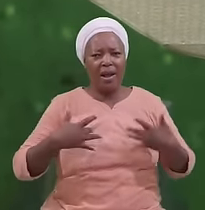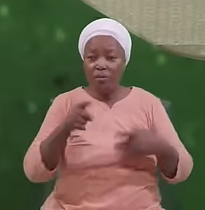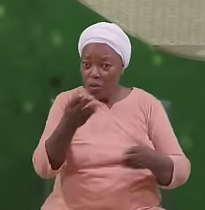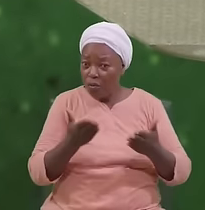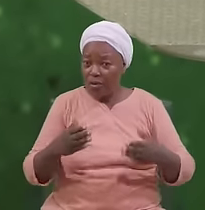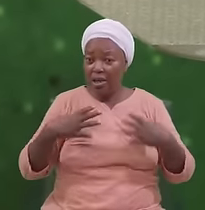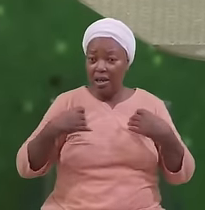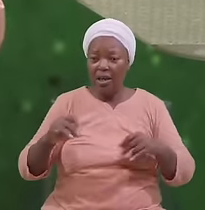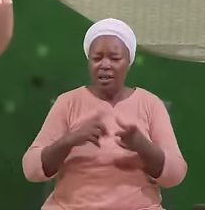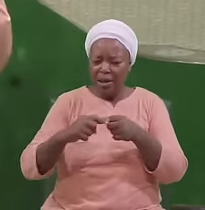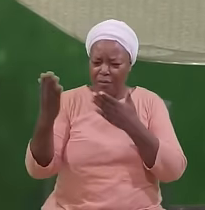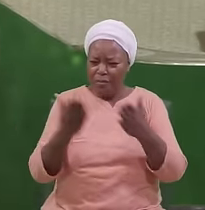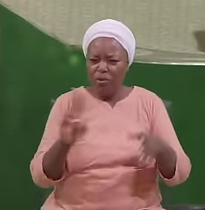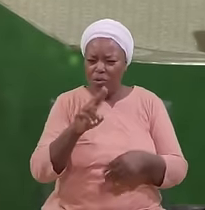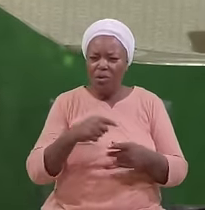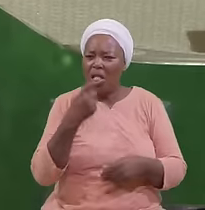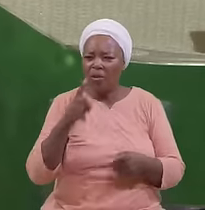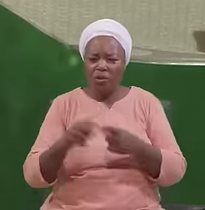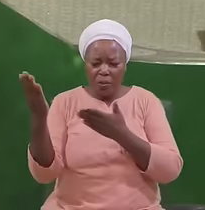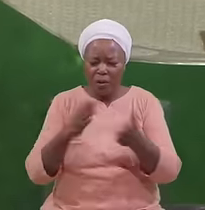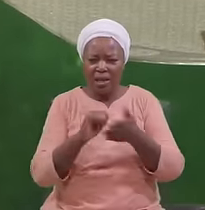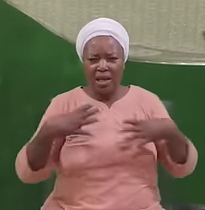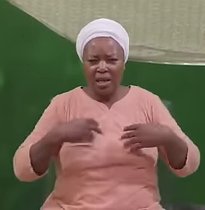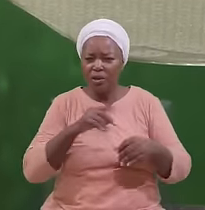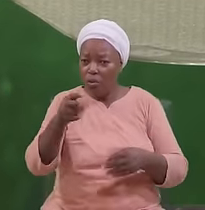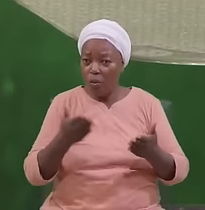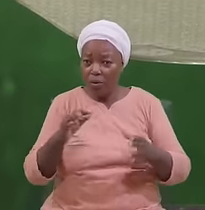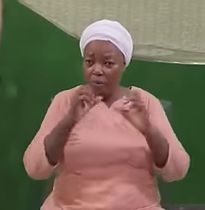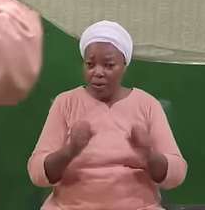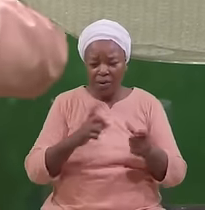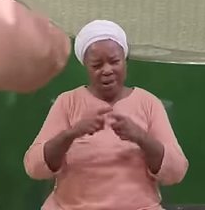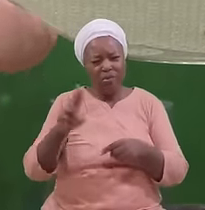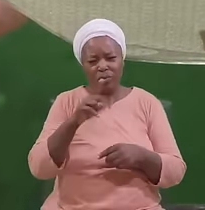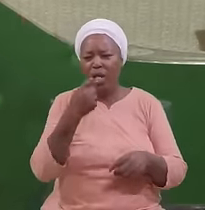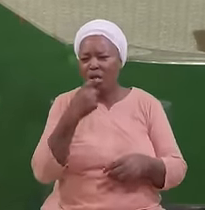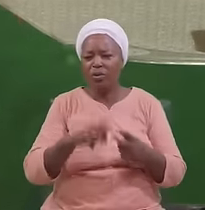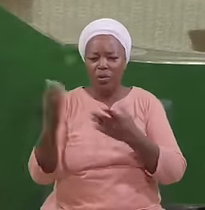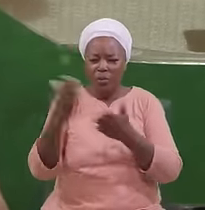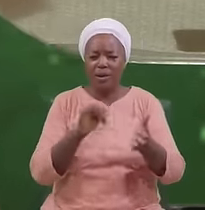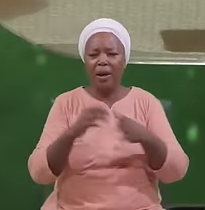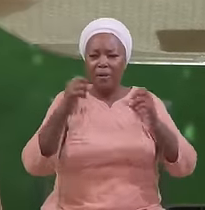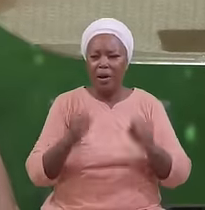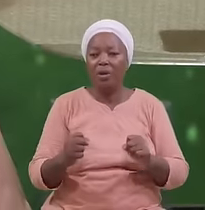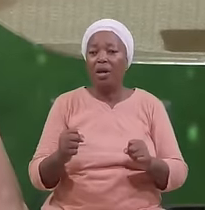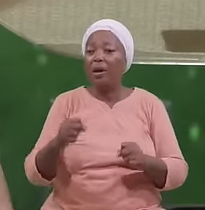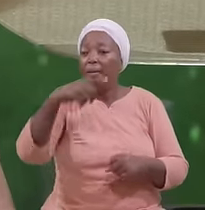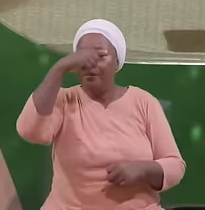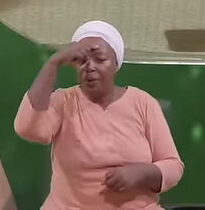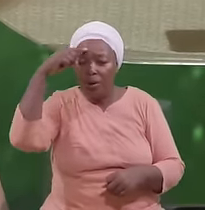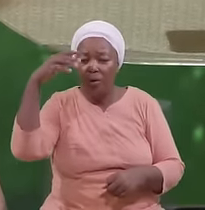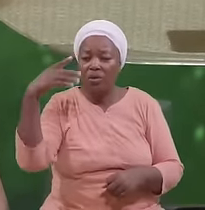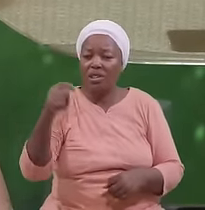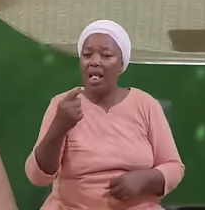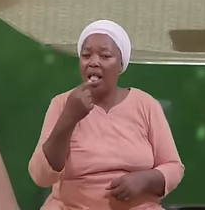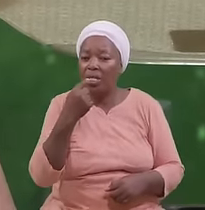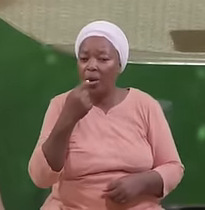healing? Use your tongue to bring the healing. You want power? Use your tongue to bring the power. Because the